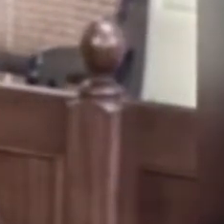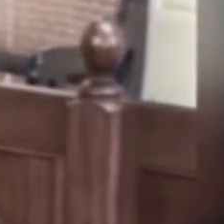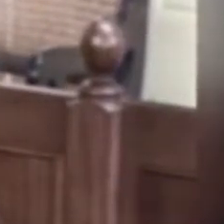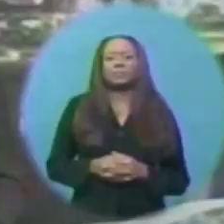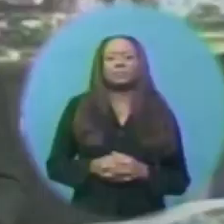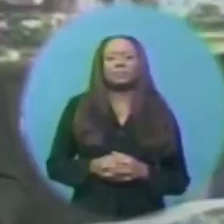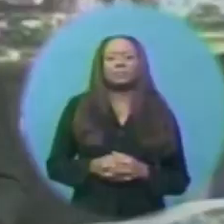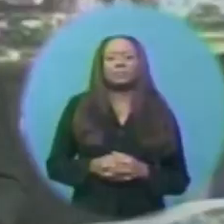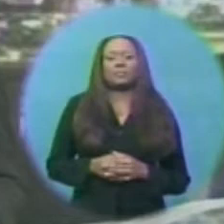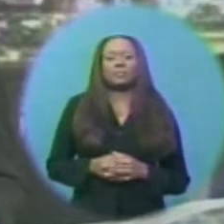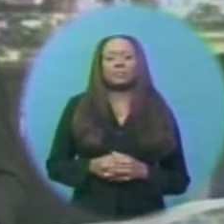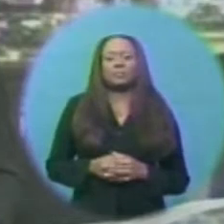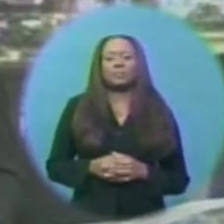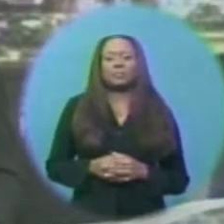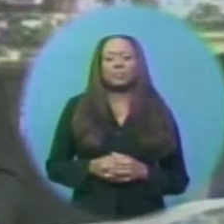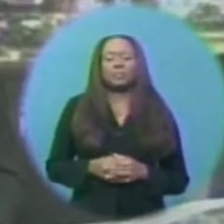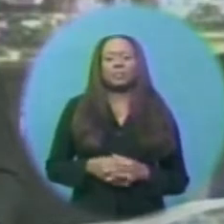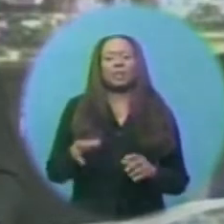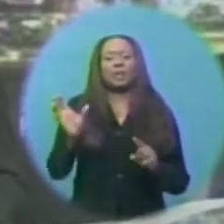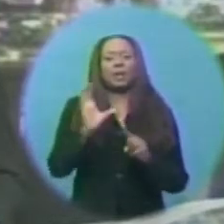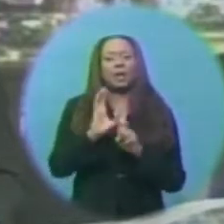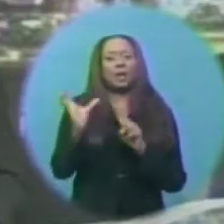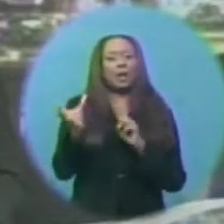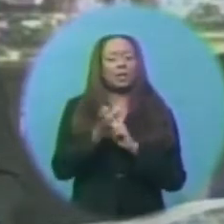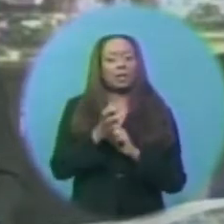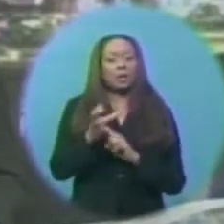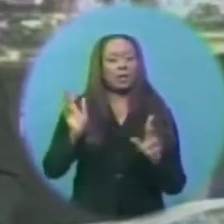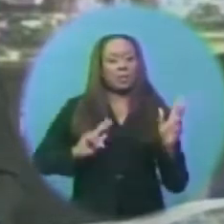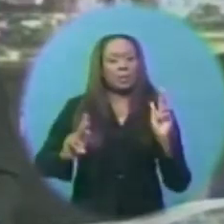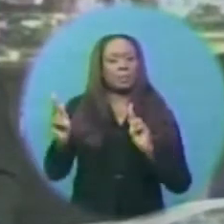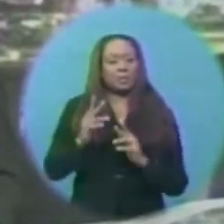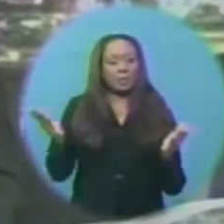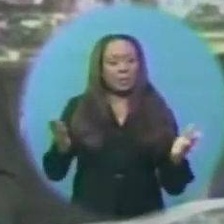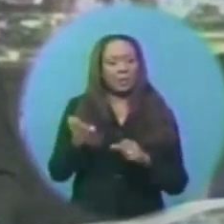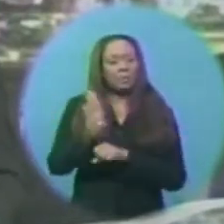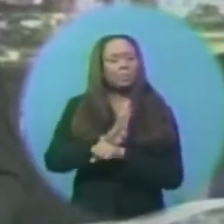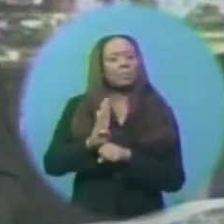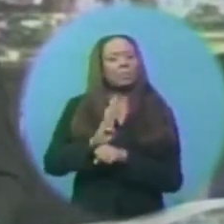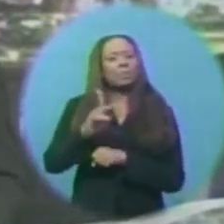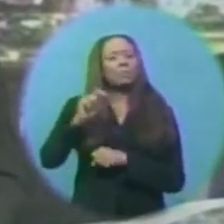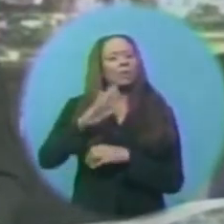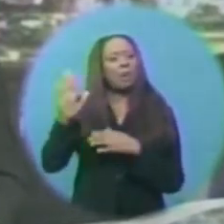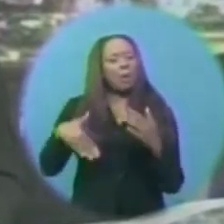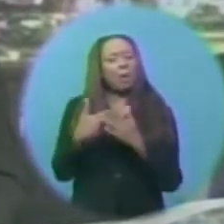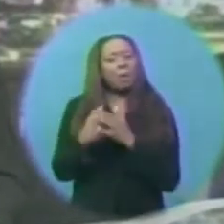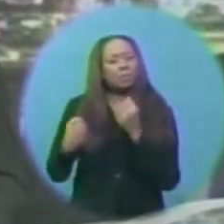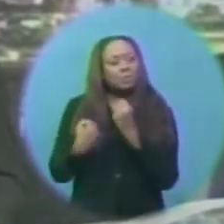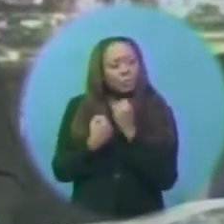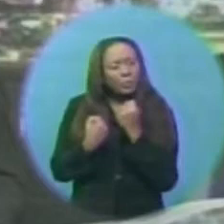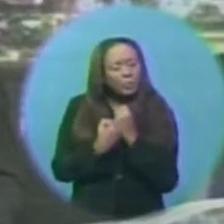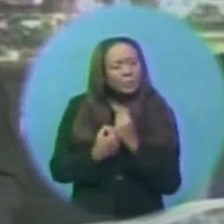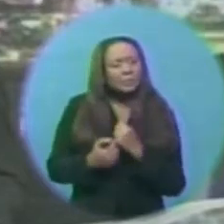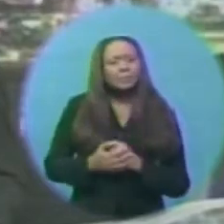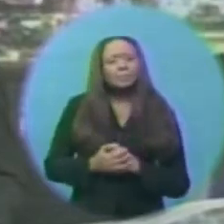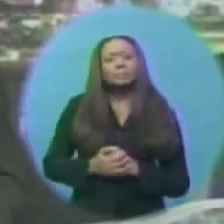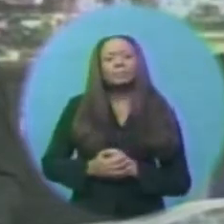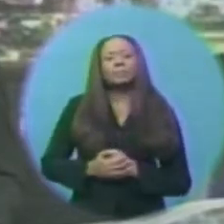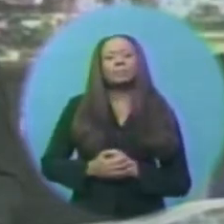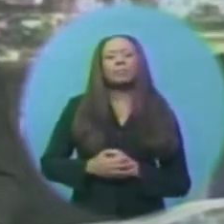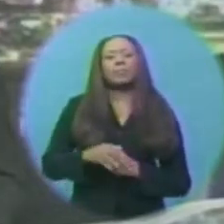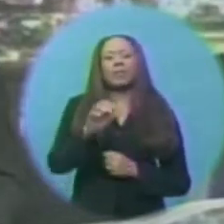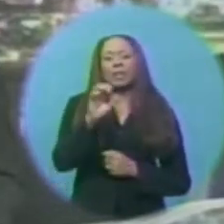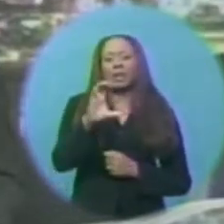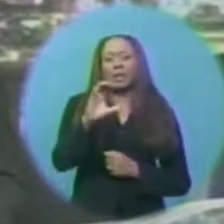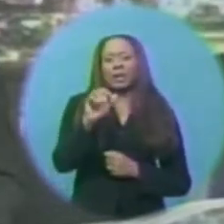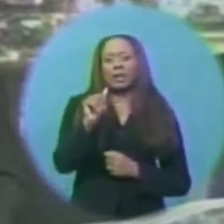economies. Cultural practitioners in Barbados deserve all the support they can get. That's the view of Senator Carol Lady Haynes